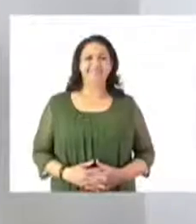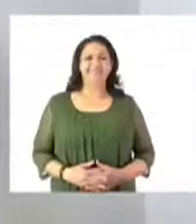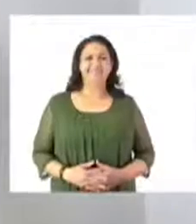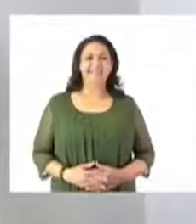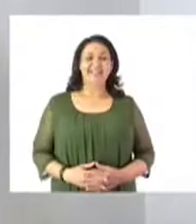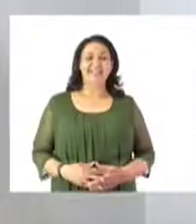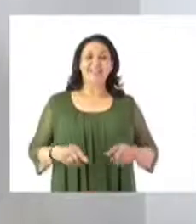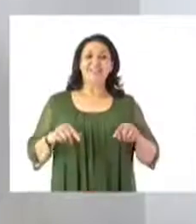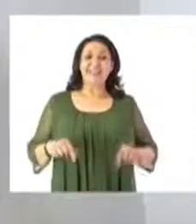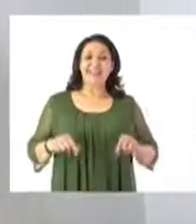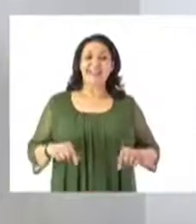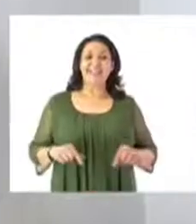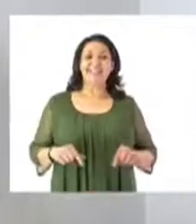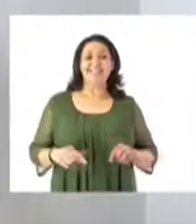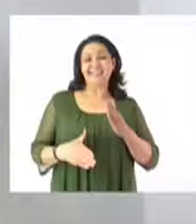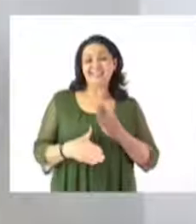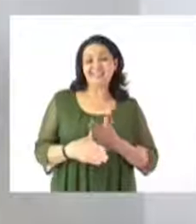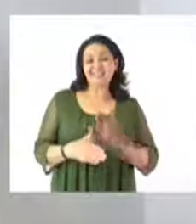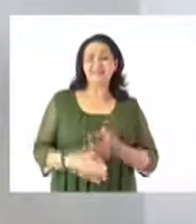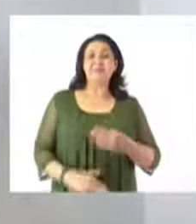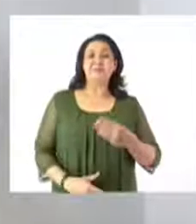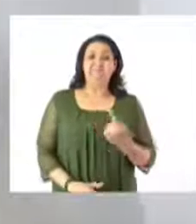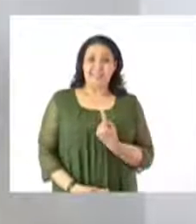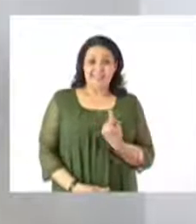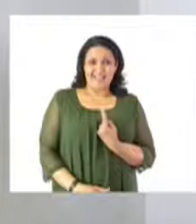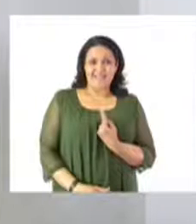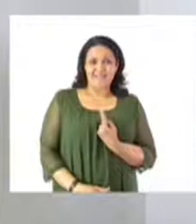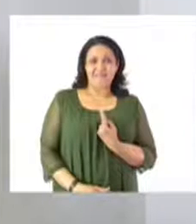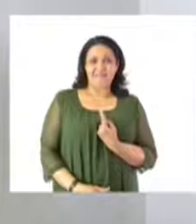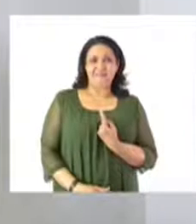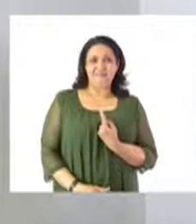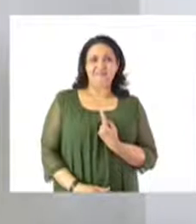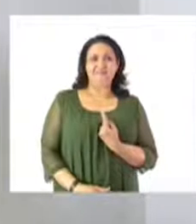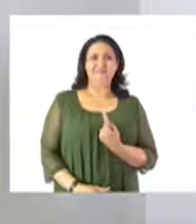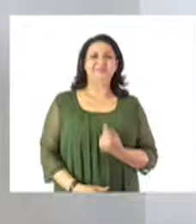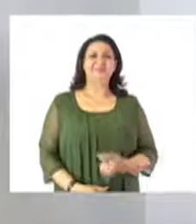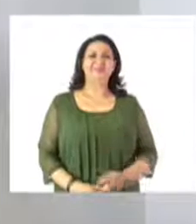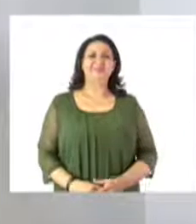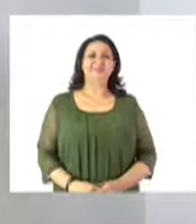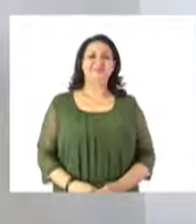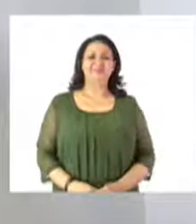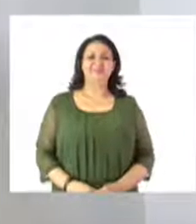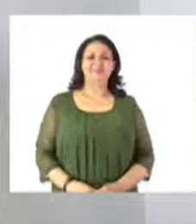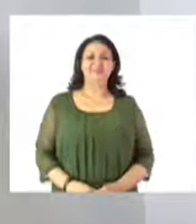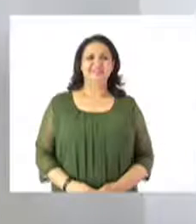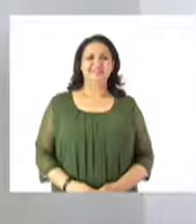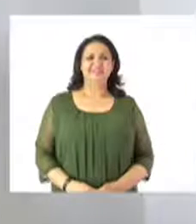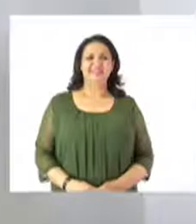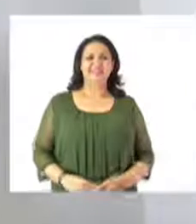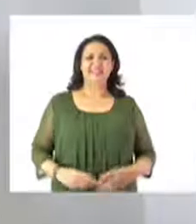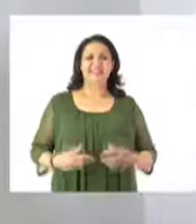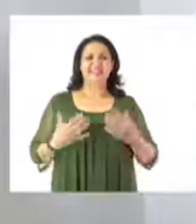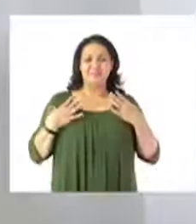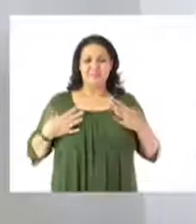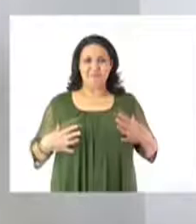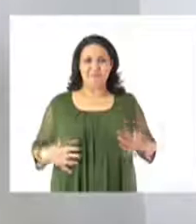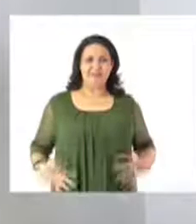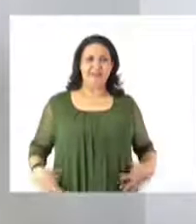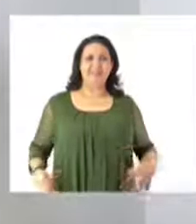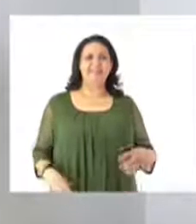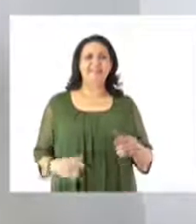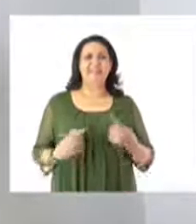Today's lesson is about myself, who we are, and about our different body parts. I want us